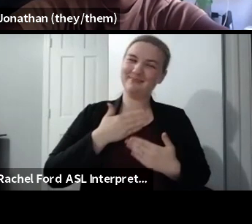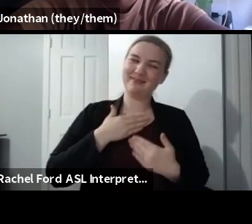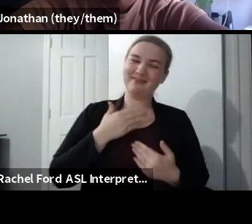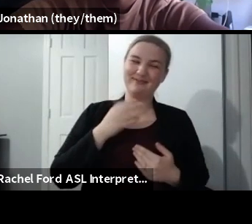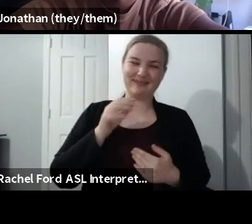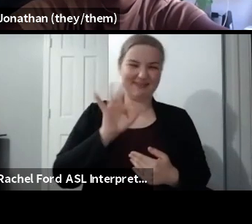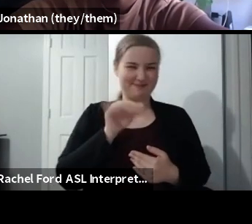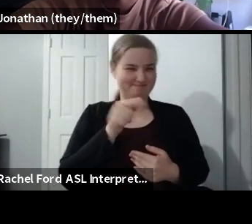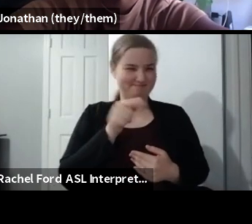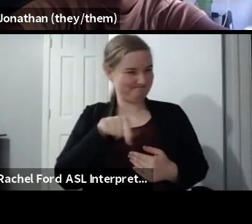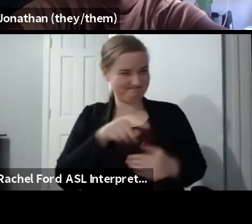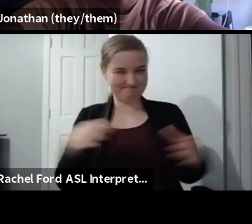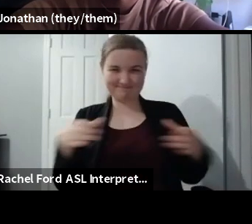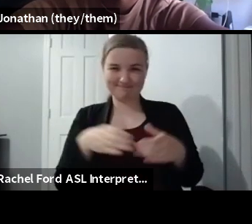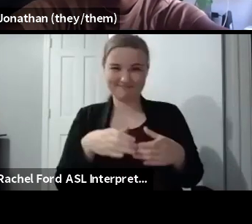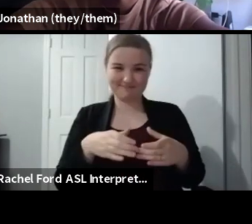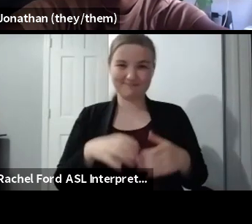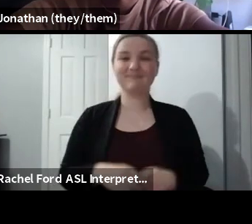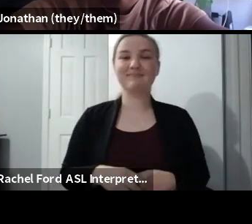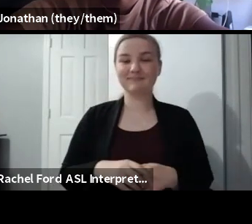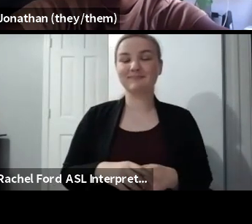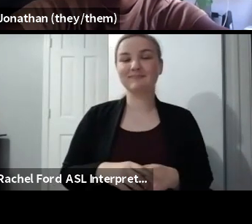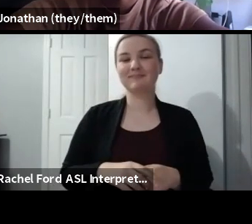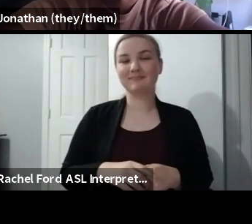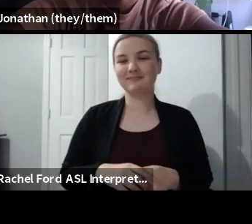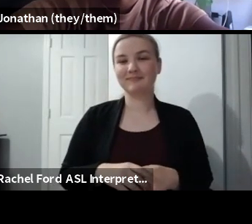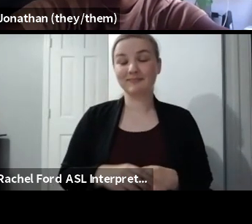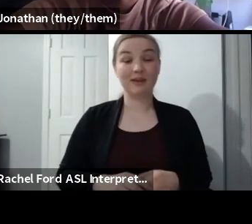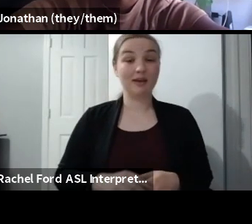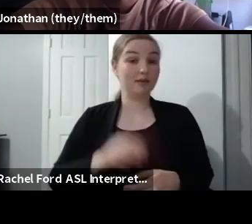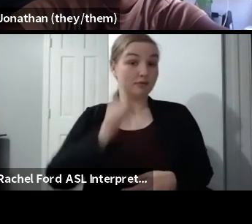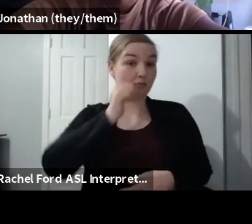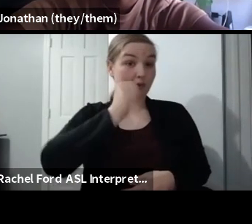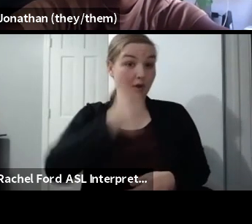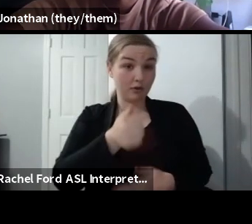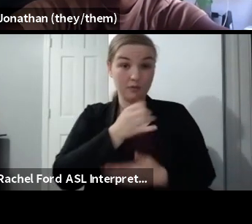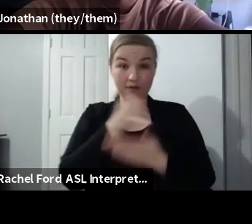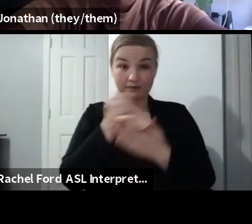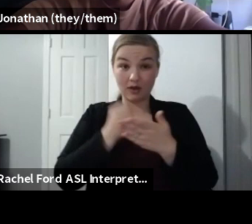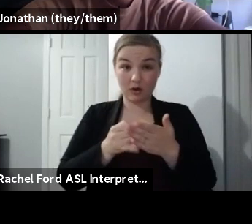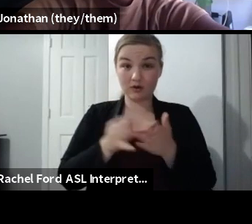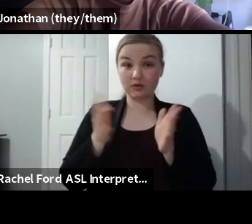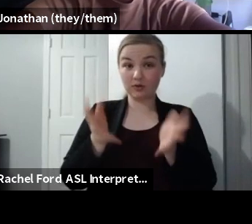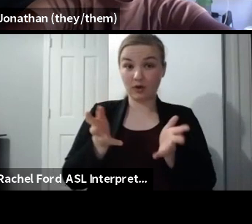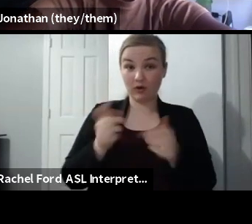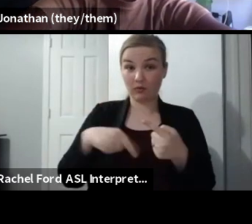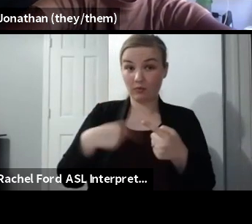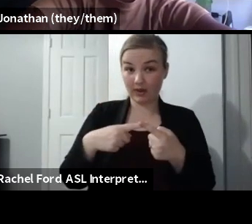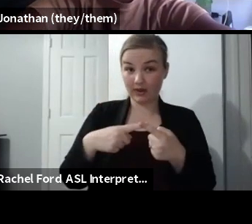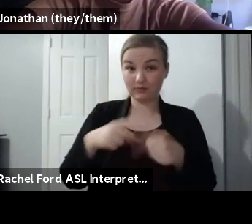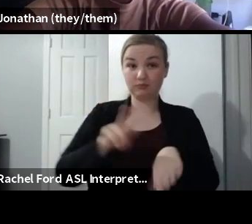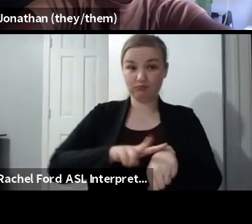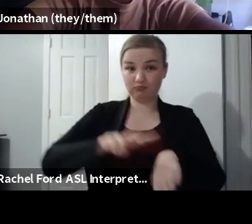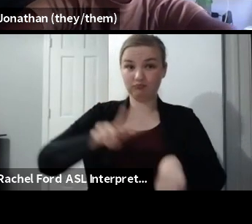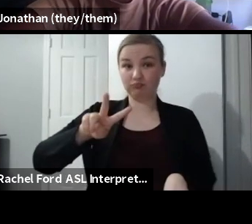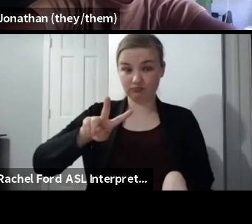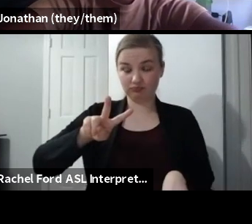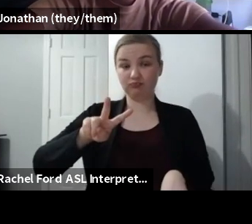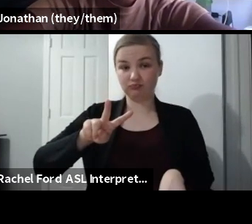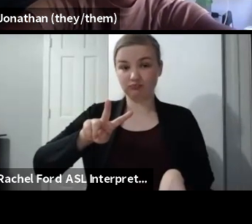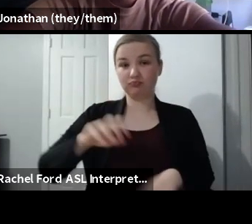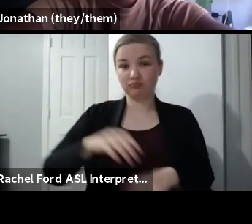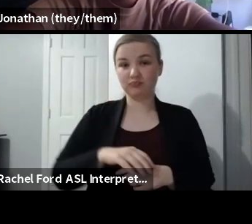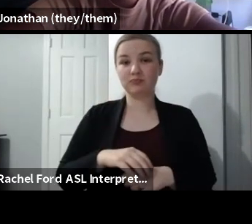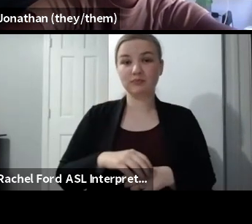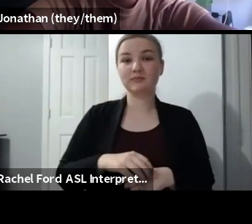up with Regiones, we have an artist talk tomorrow at 2:00. It's gonna be Claribel Ruiz from